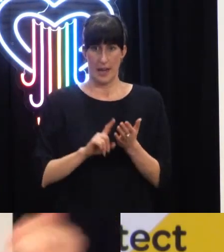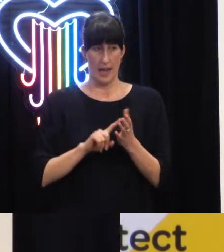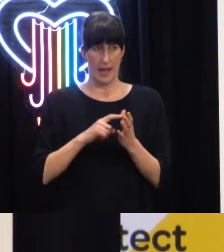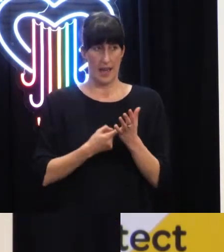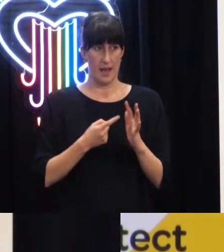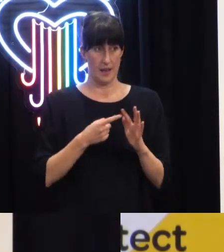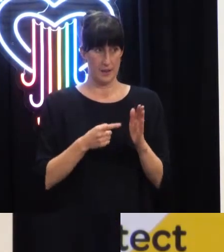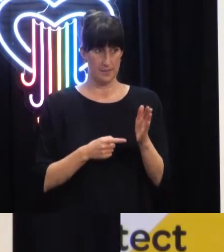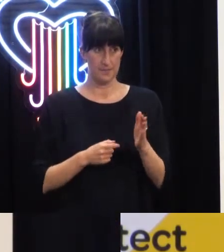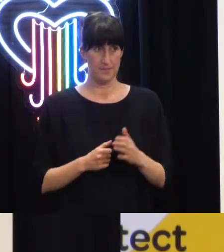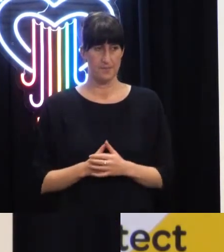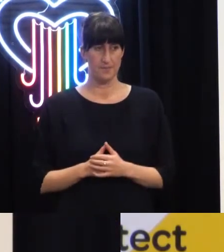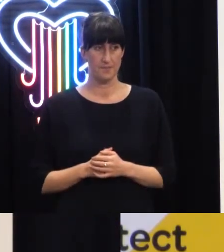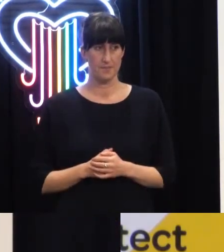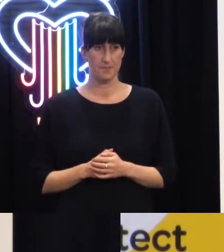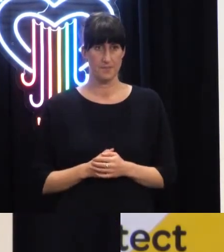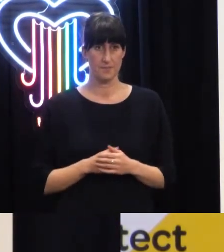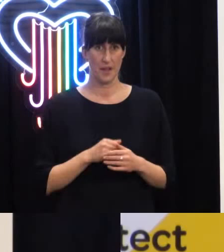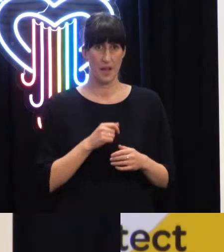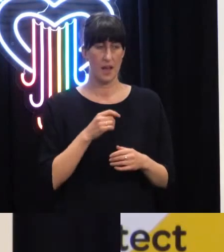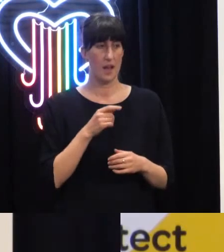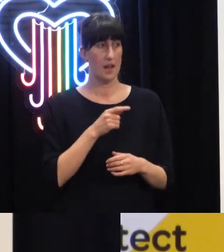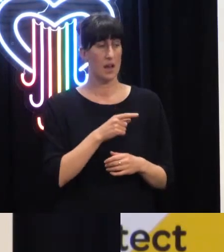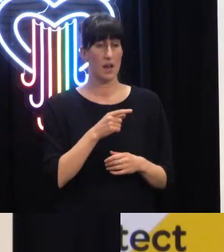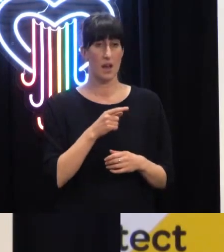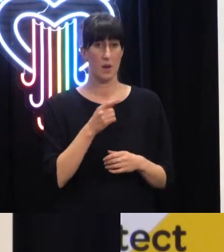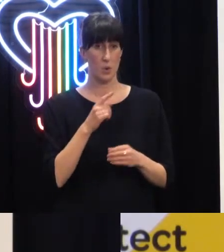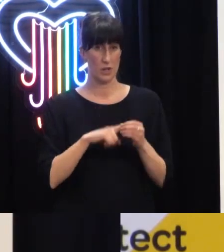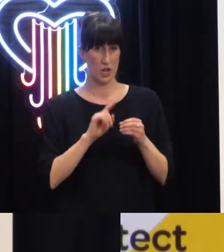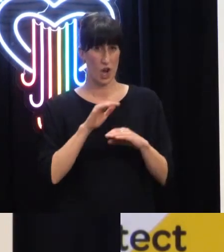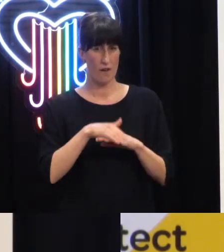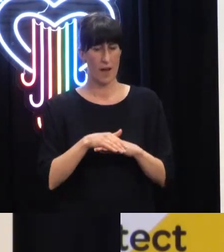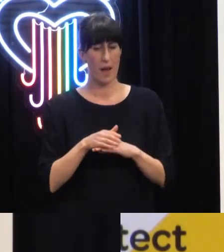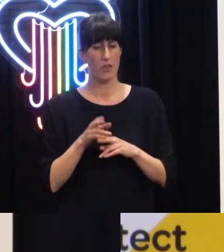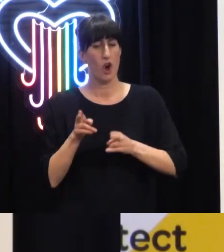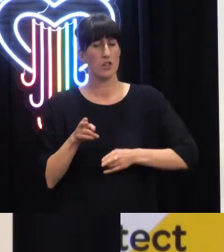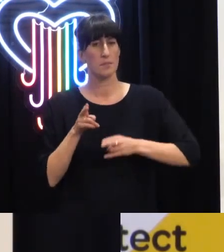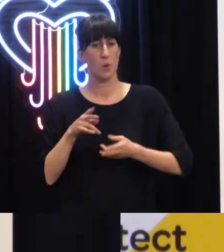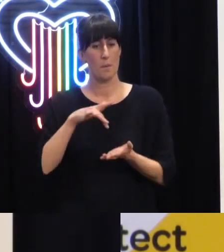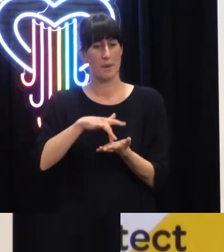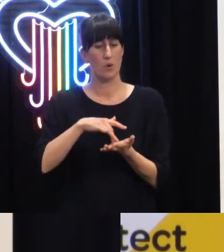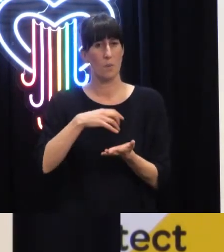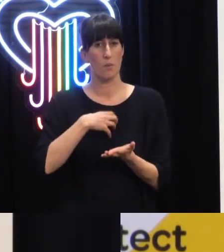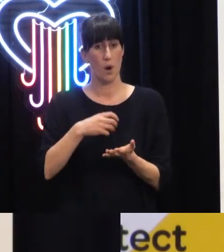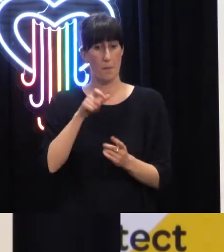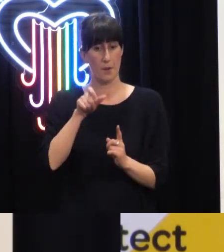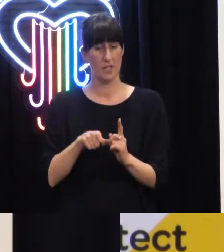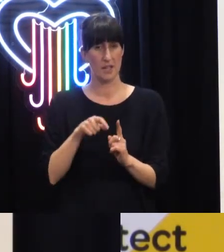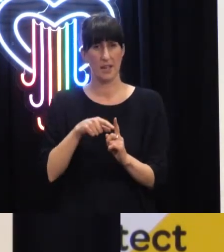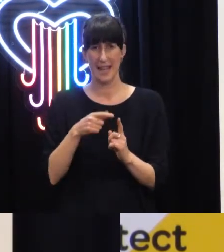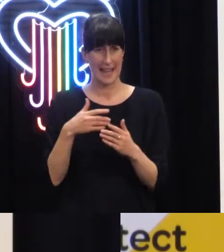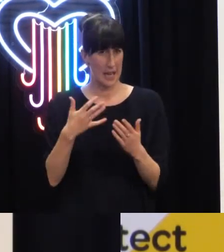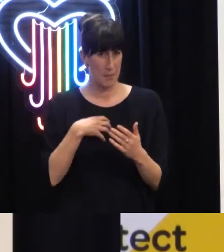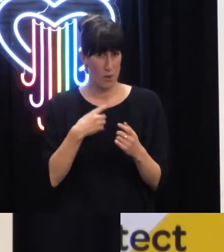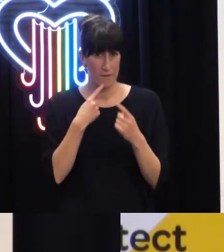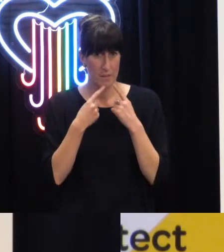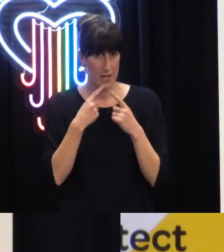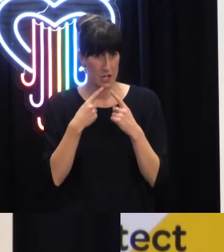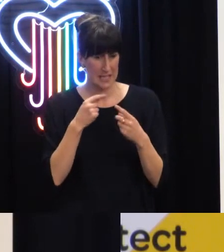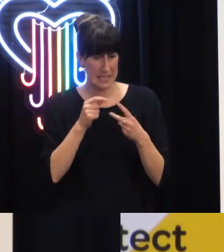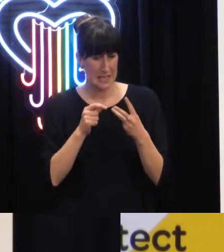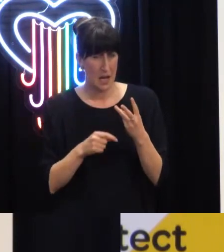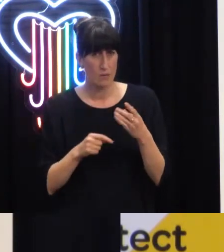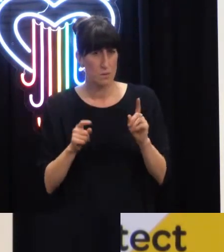after that. Dr. Bloomfield, the Middlemore case that you referred to earlier, do you have any more information on that, including how many other people are deemed